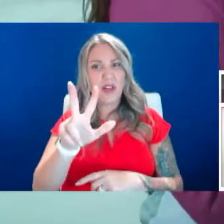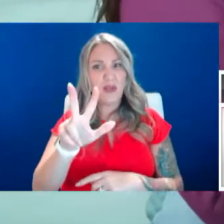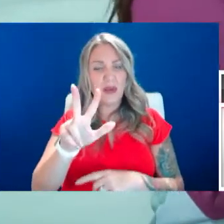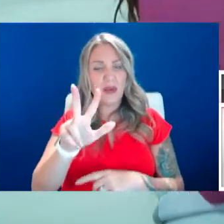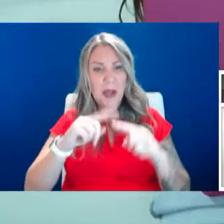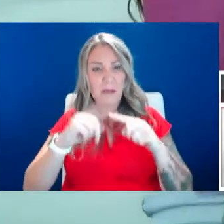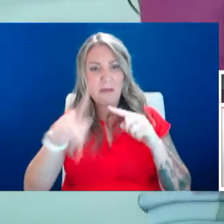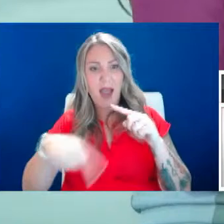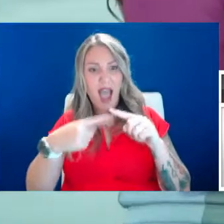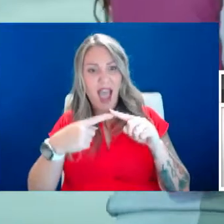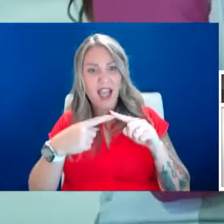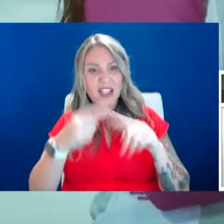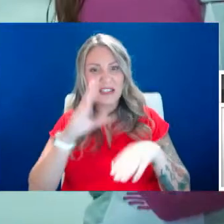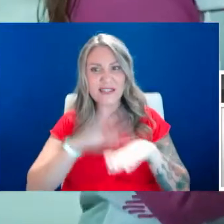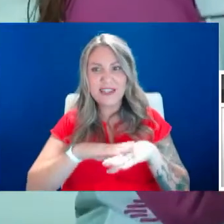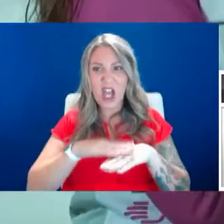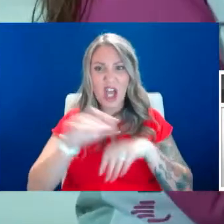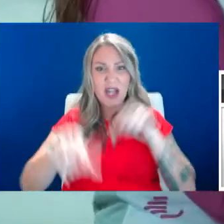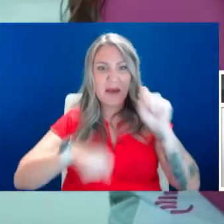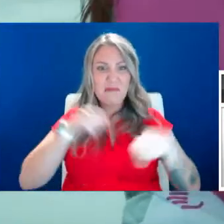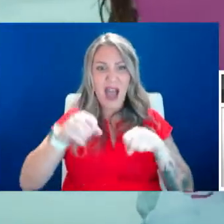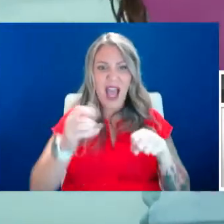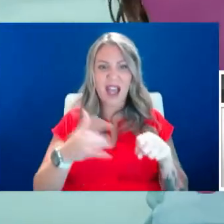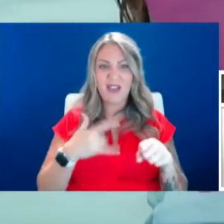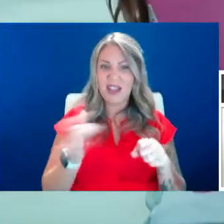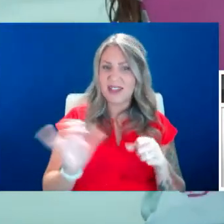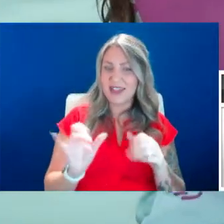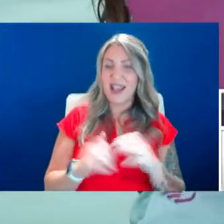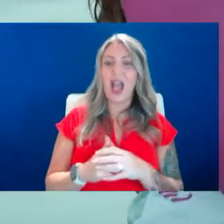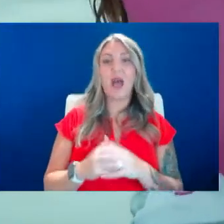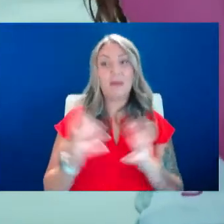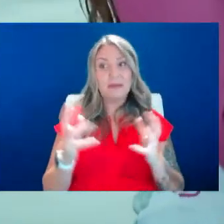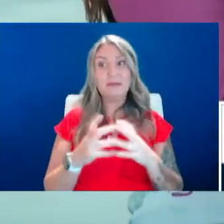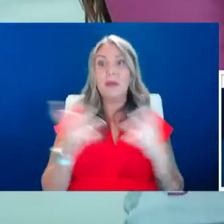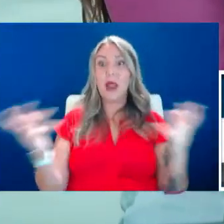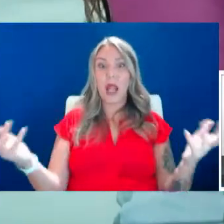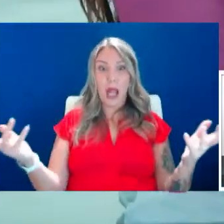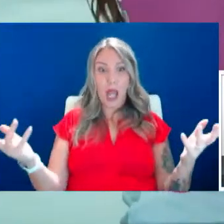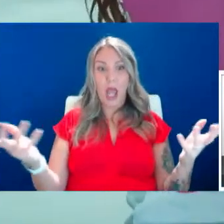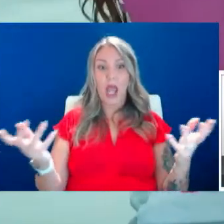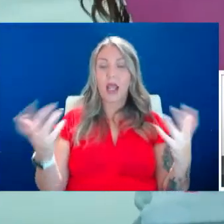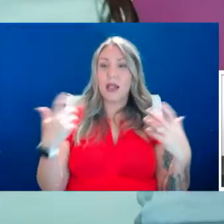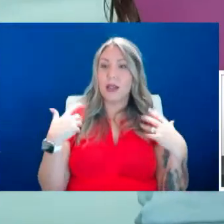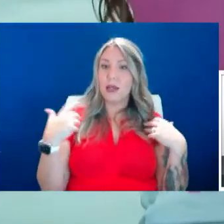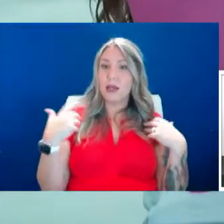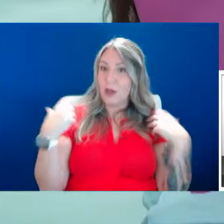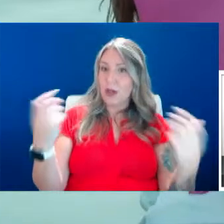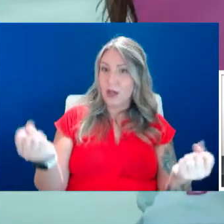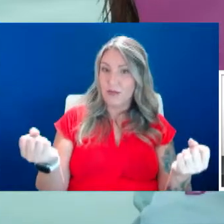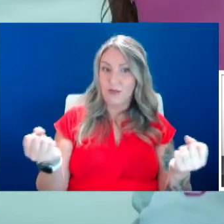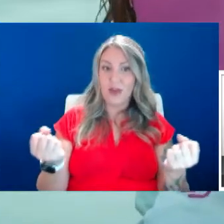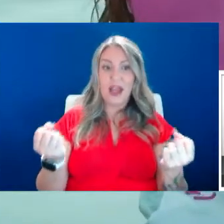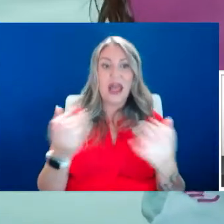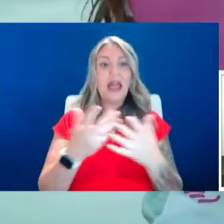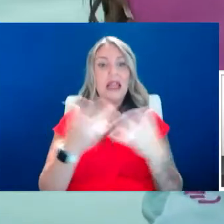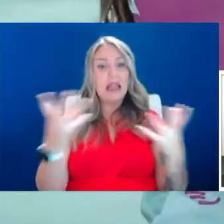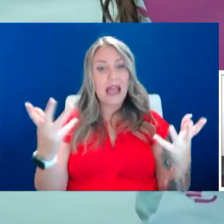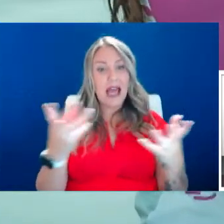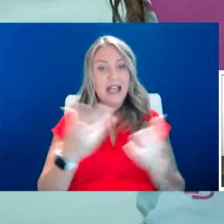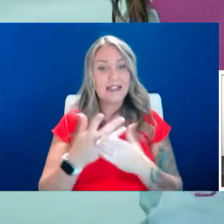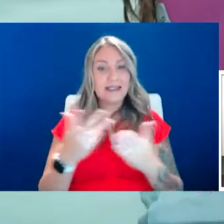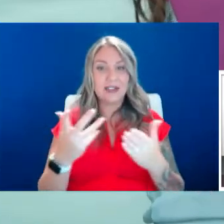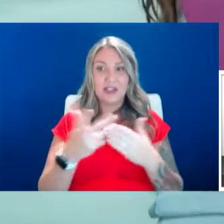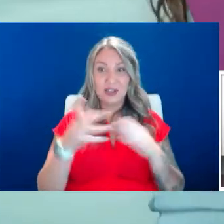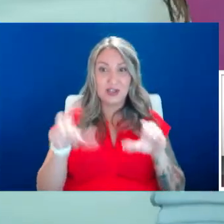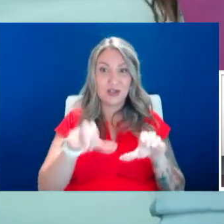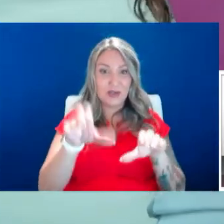on a bike like? It was a lot. It took, recovery. It took a lot to get to be able to do that because I was a